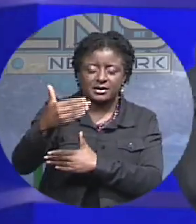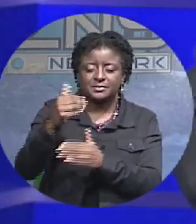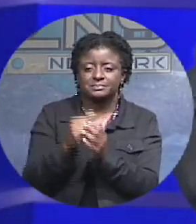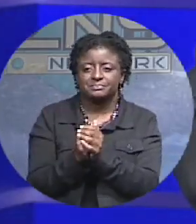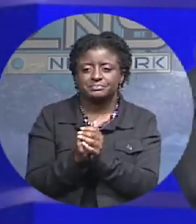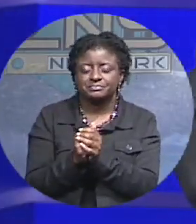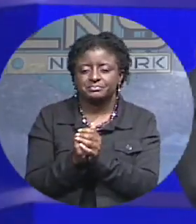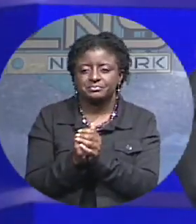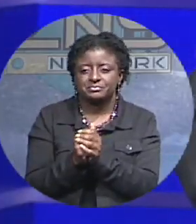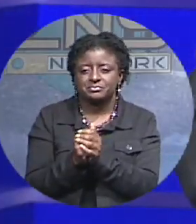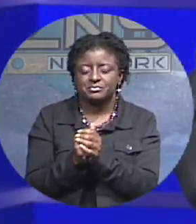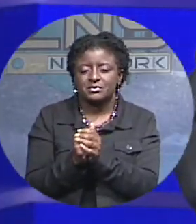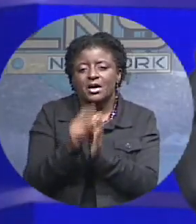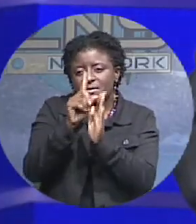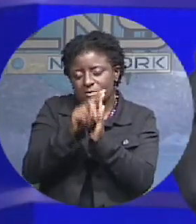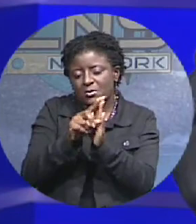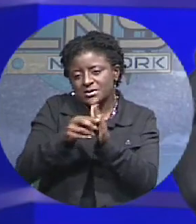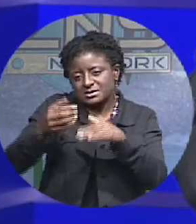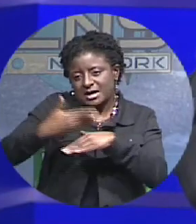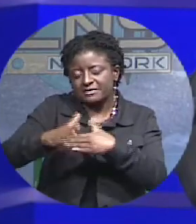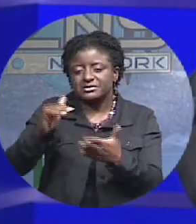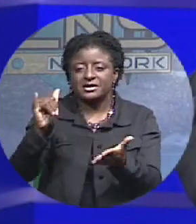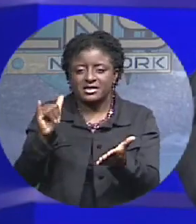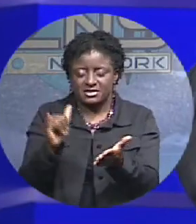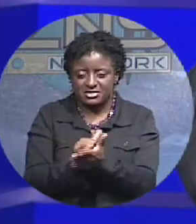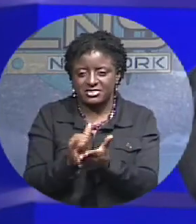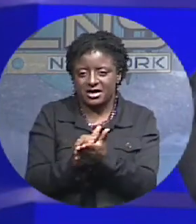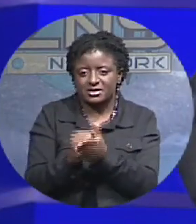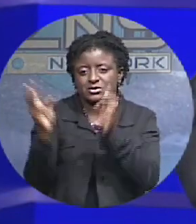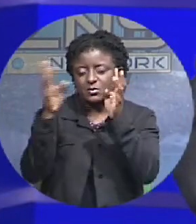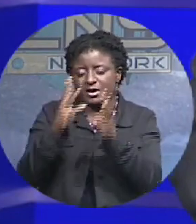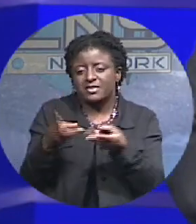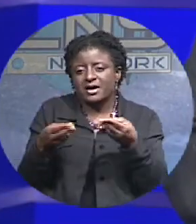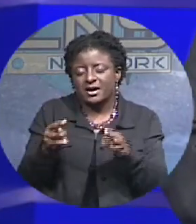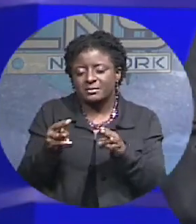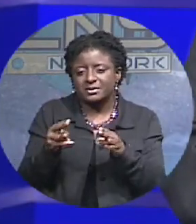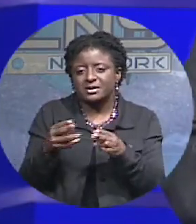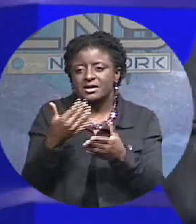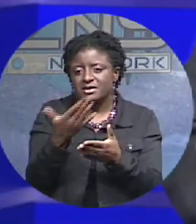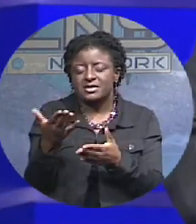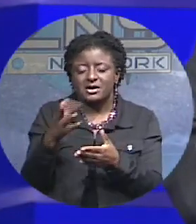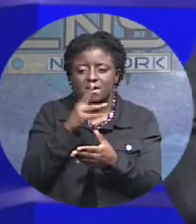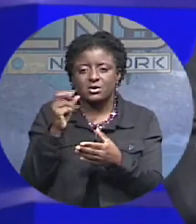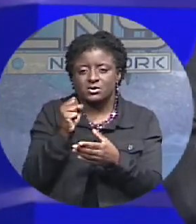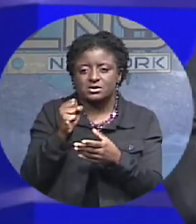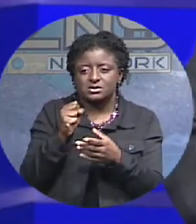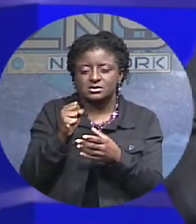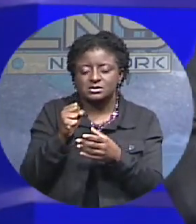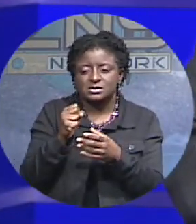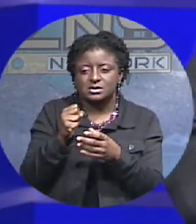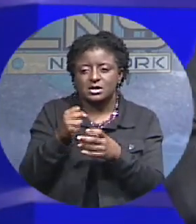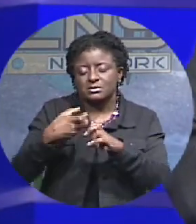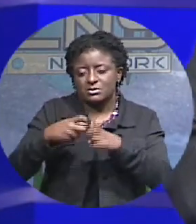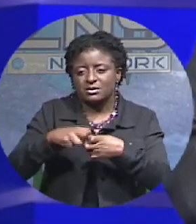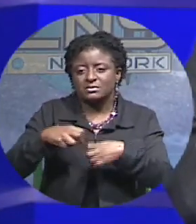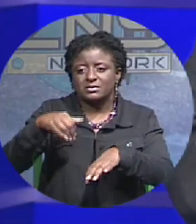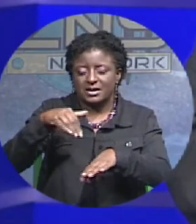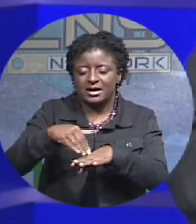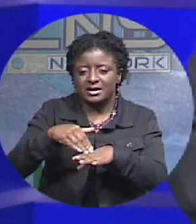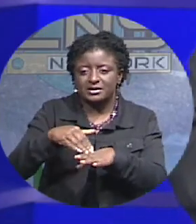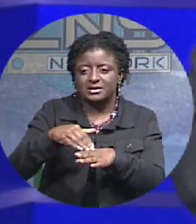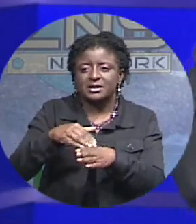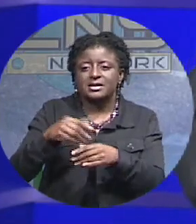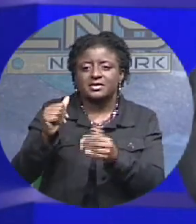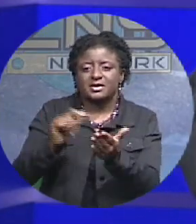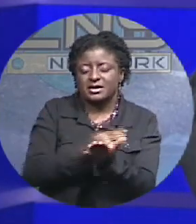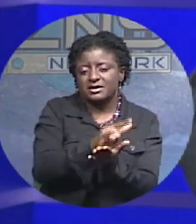Now, just moments after that freak weather occurrence happened, there was a stir at the general aviation section of the Lynden Pinland International Airport this afternoon. Our